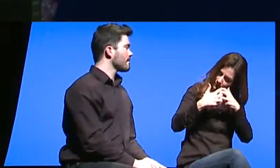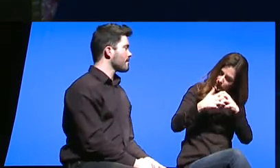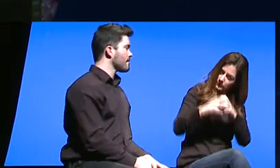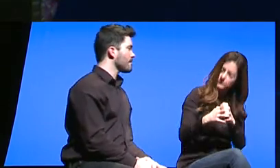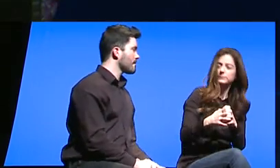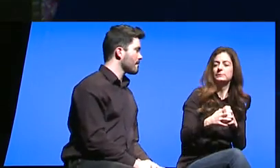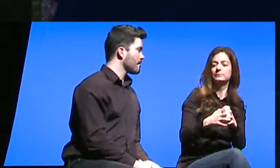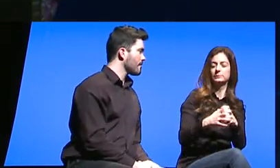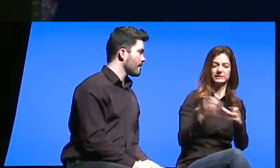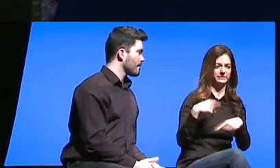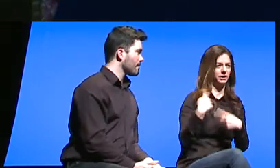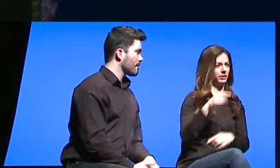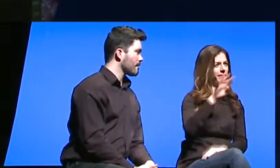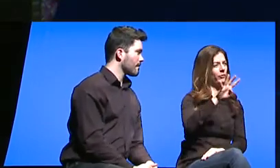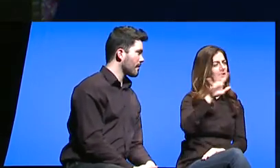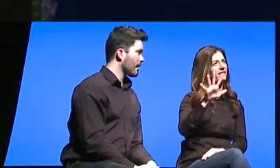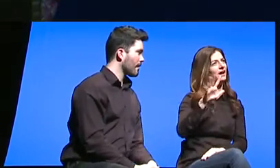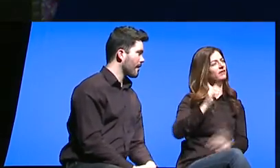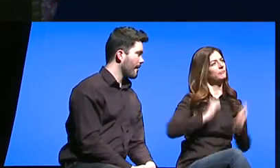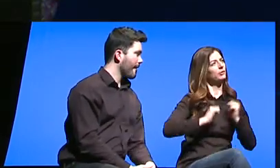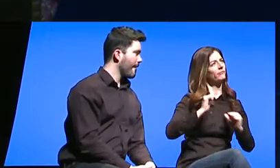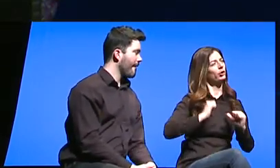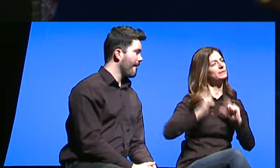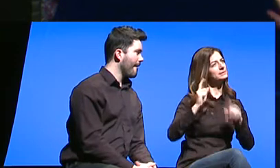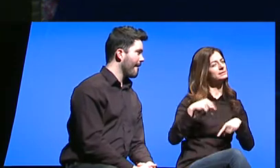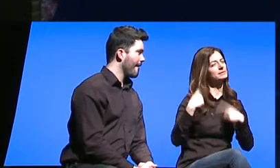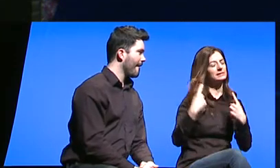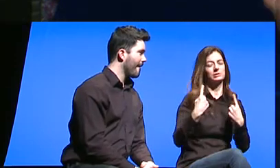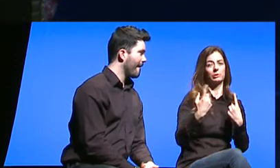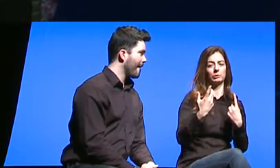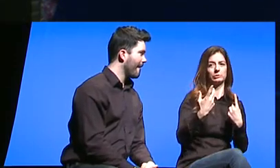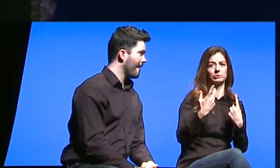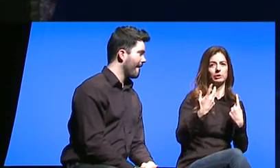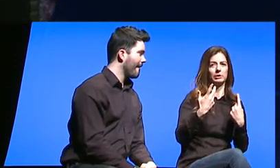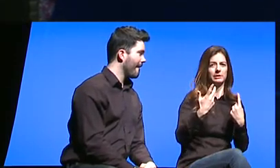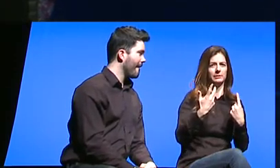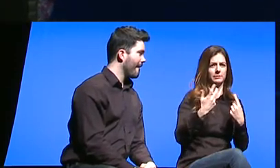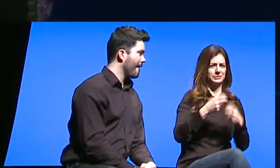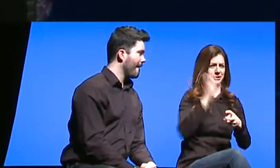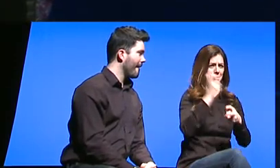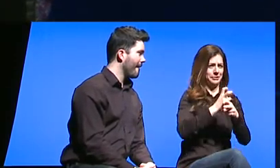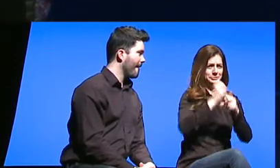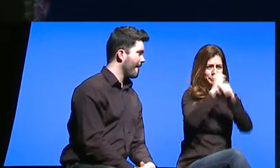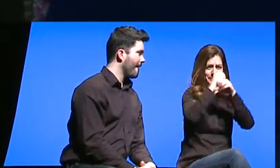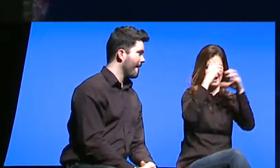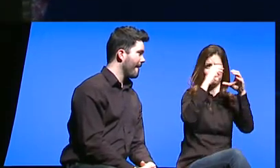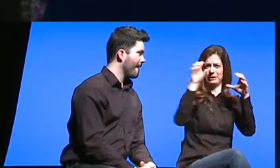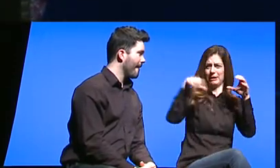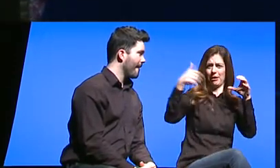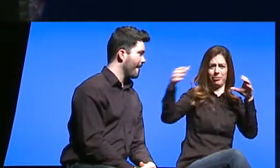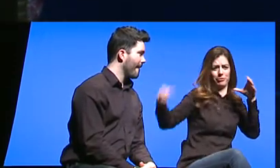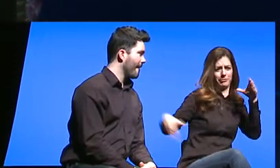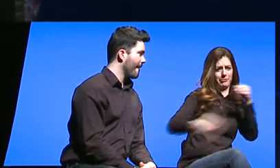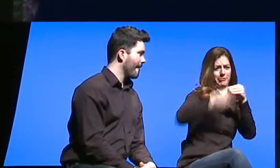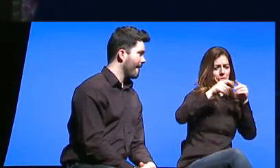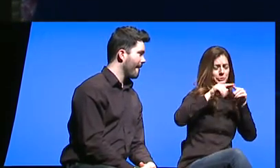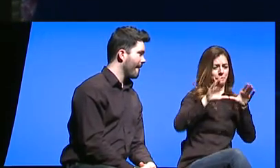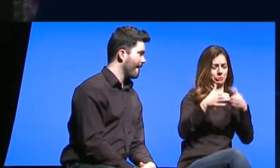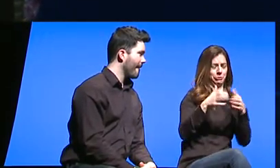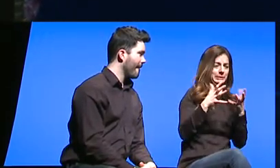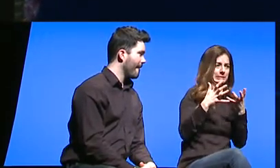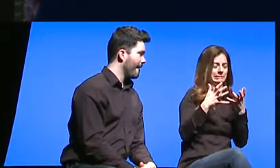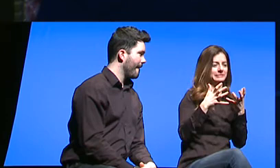45 performances now. So it's sort of hard to imagine any other configuration of people in this group. We